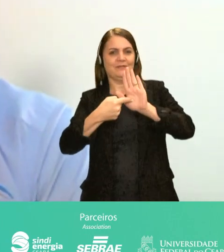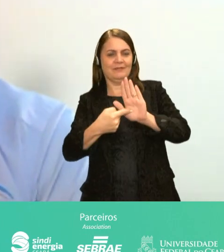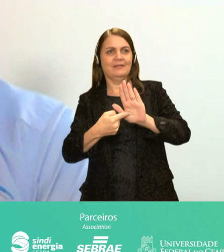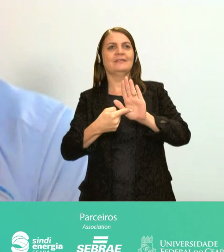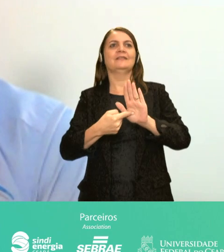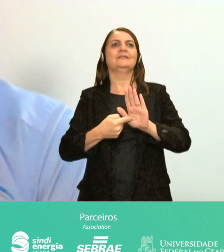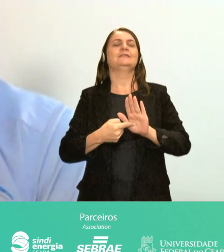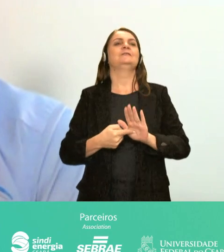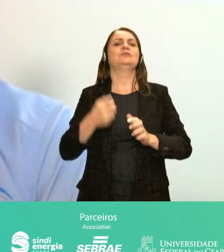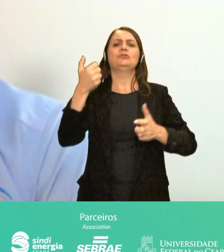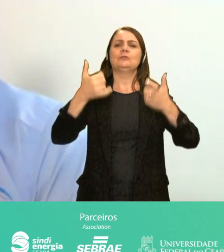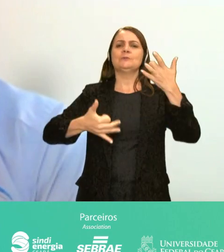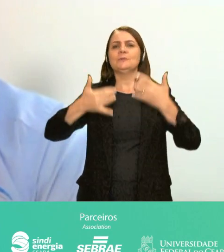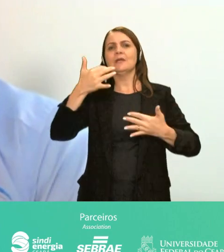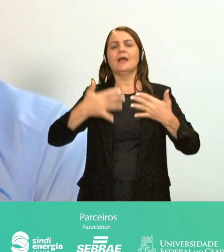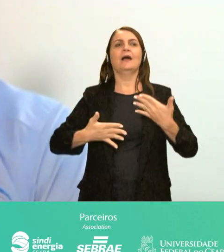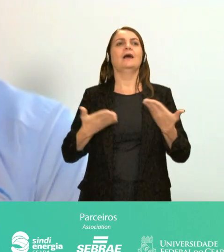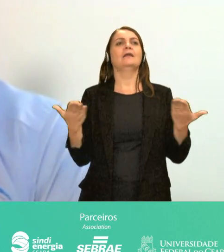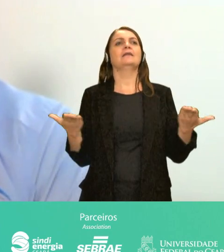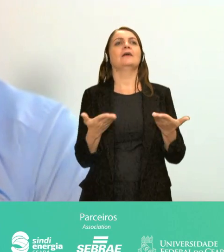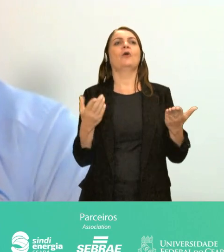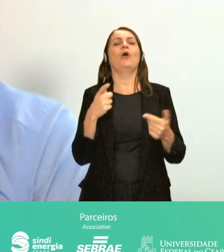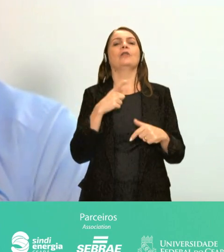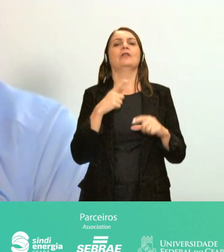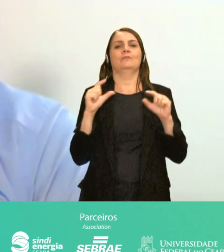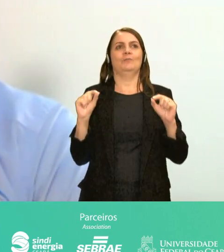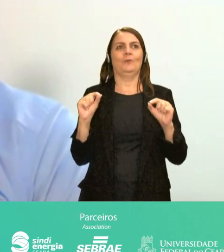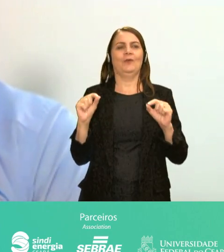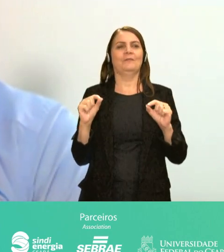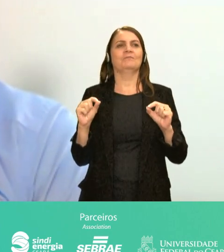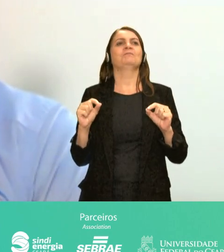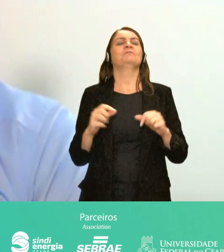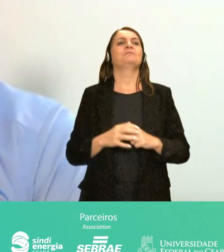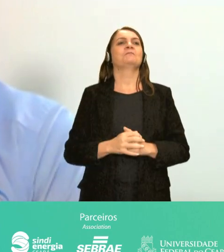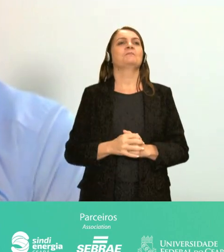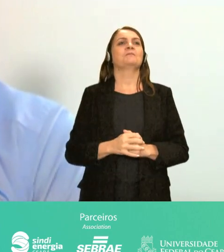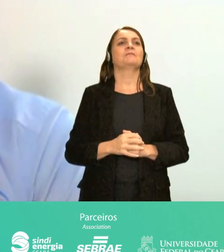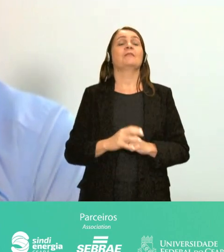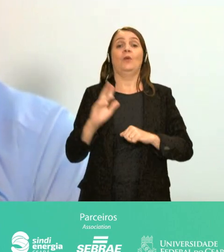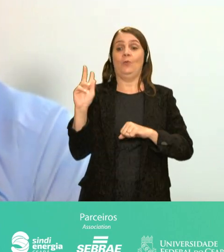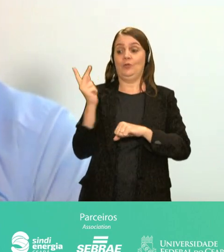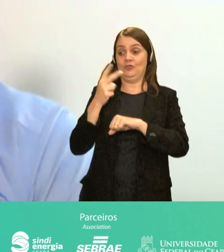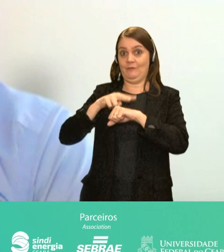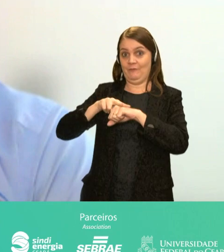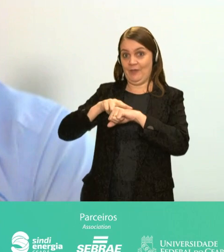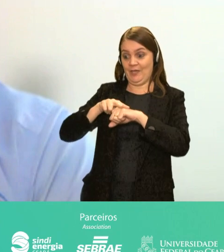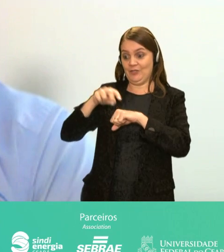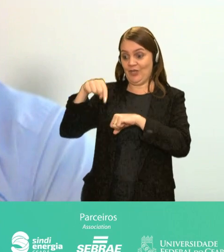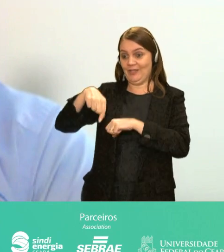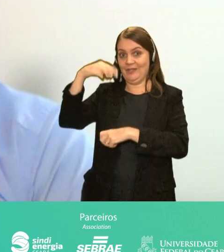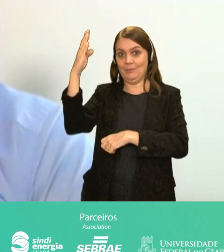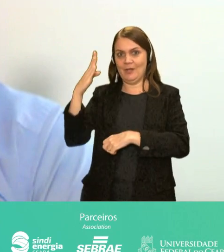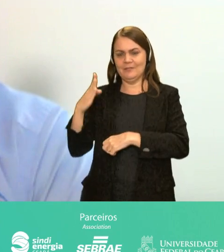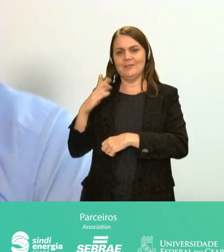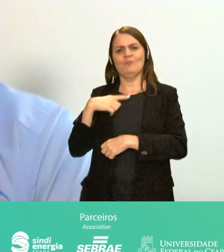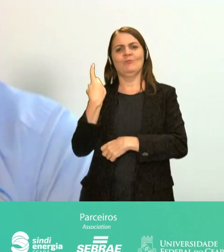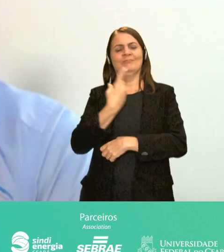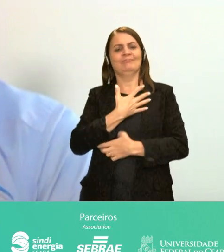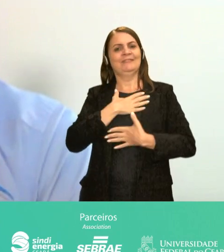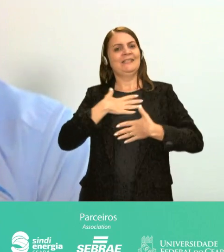Being involved with the Fiec in Brazil, we're really excited about the Brazilian hydrogen